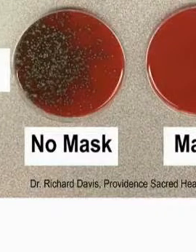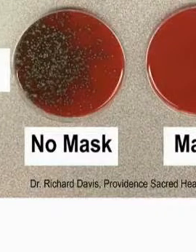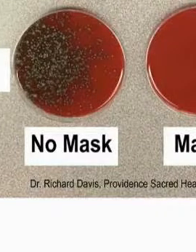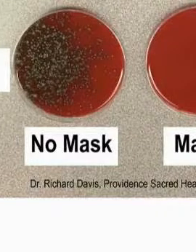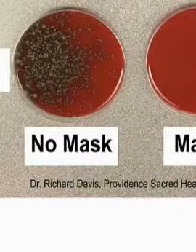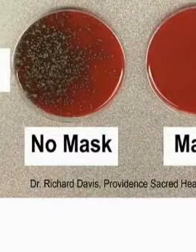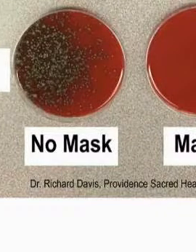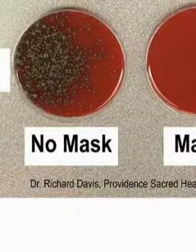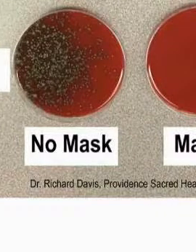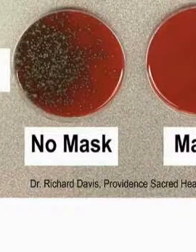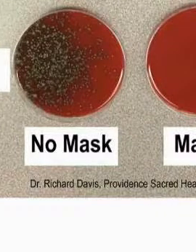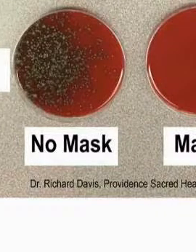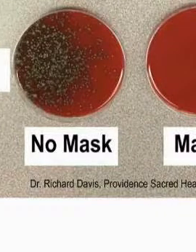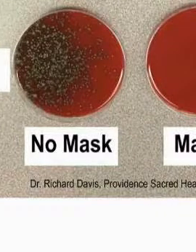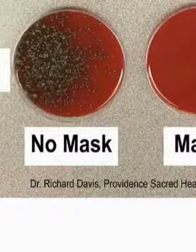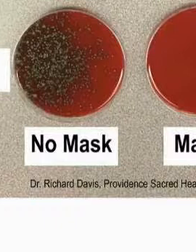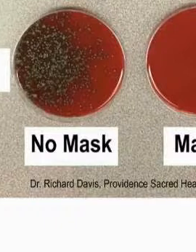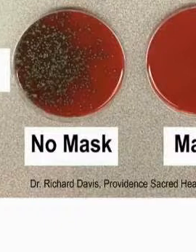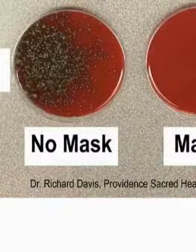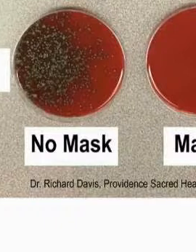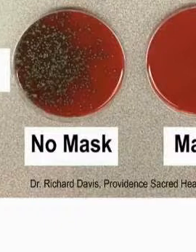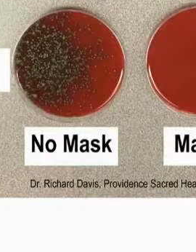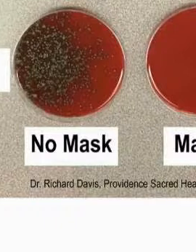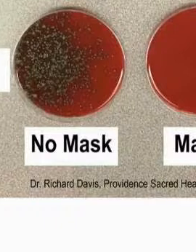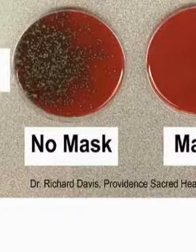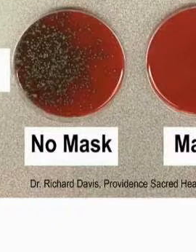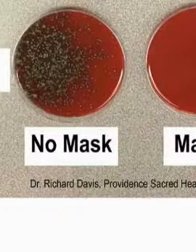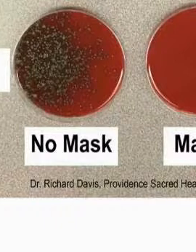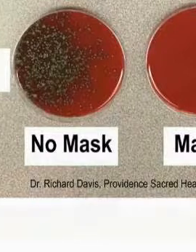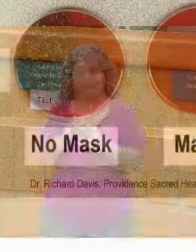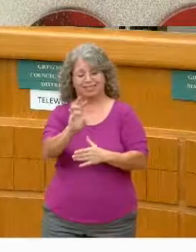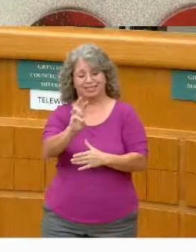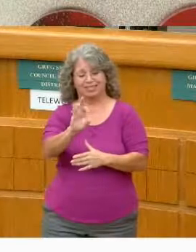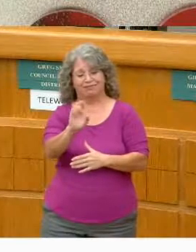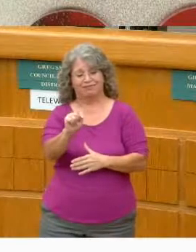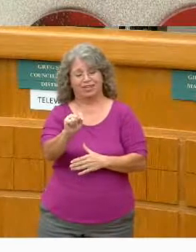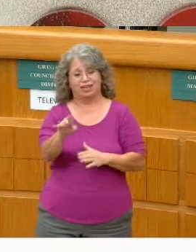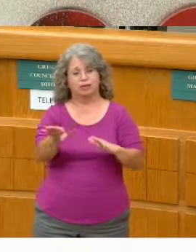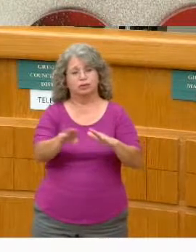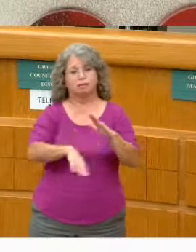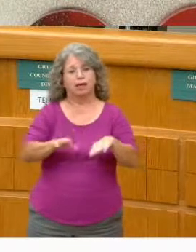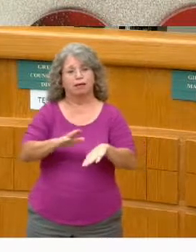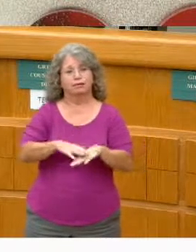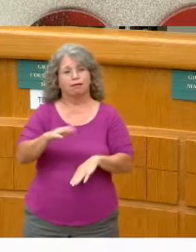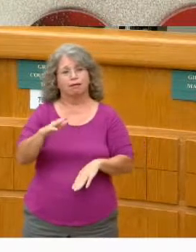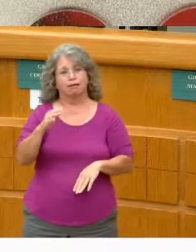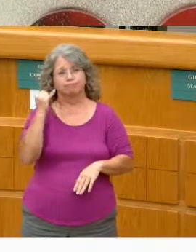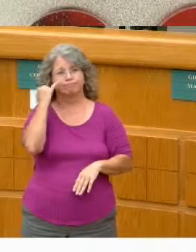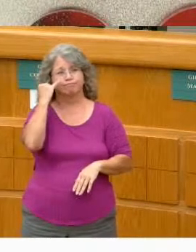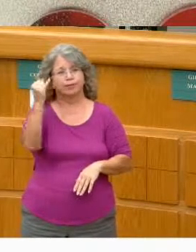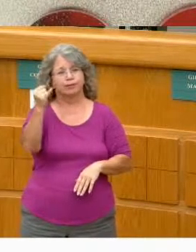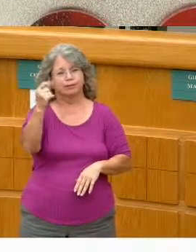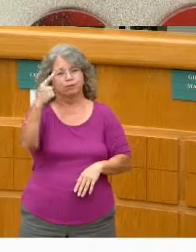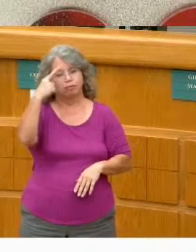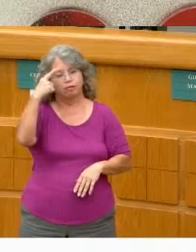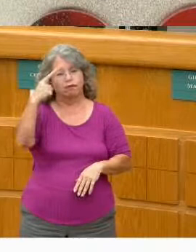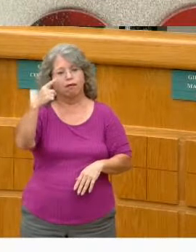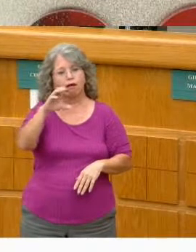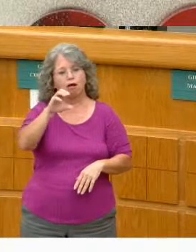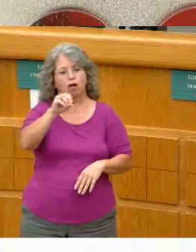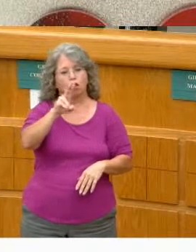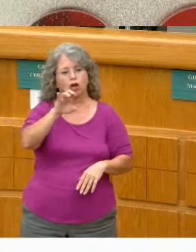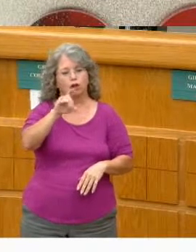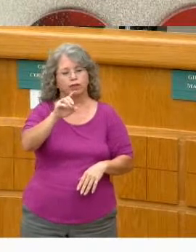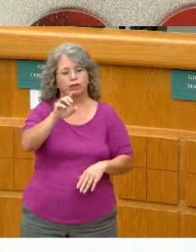or more. It's becoming more important to social distance more than 6 feet. The 6-foot regulation was based upon the idea